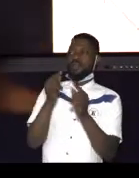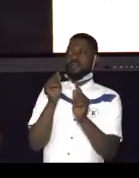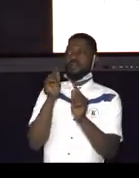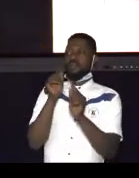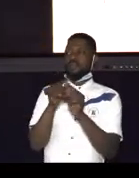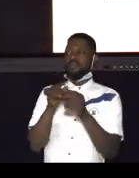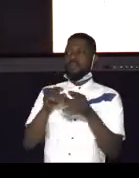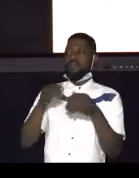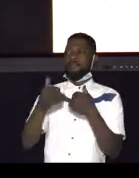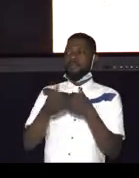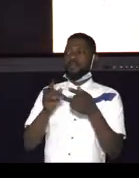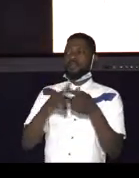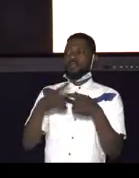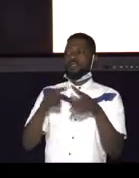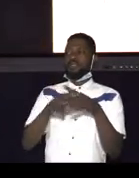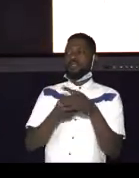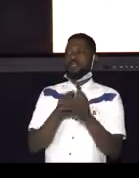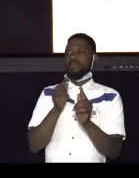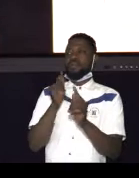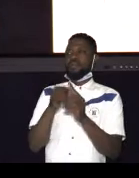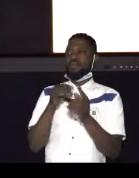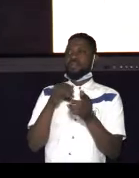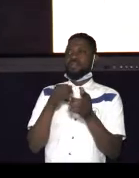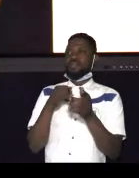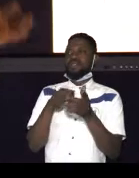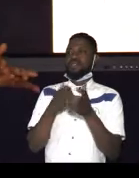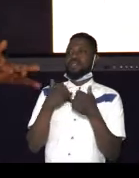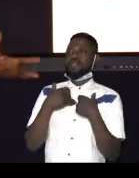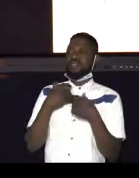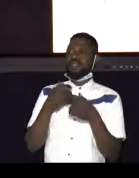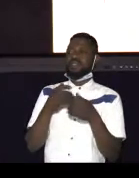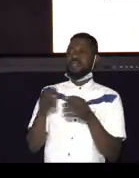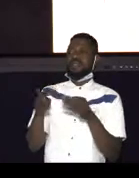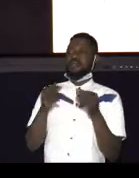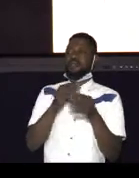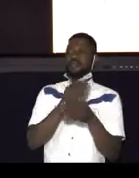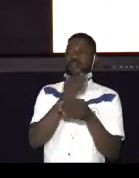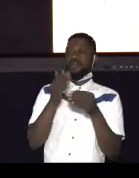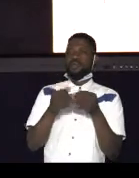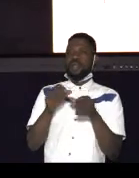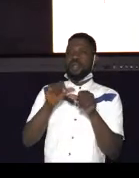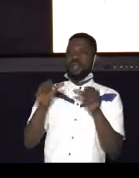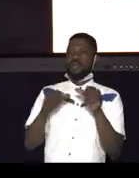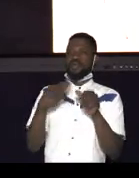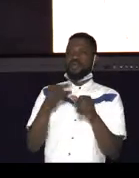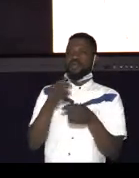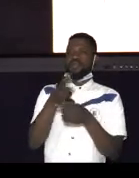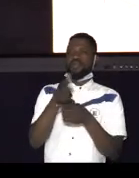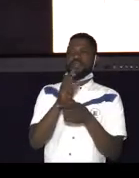back to the starting point, we say that it has moved a total angle of